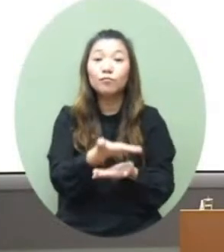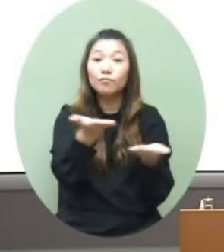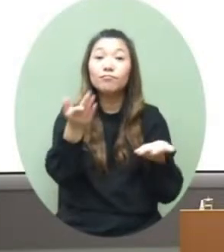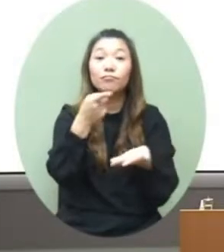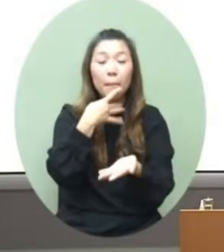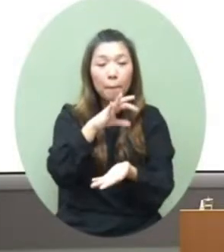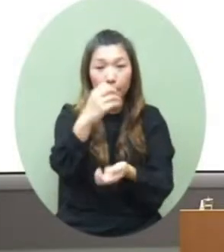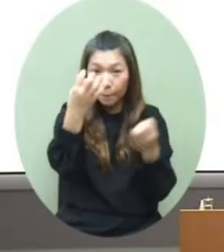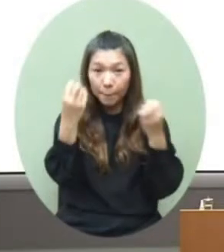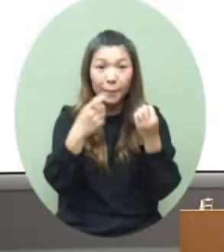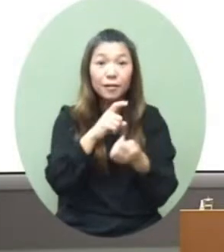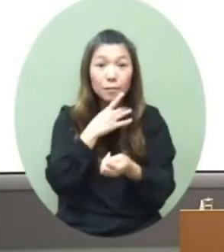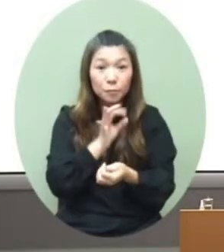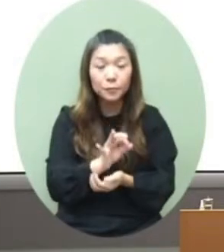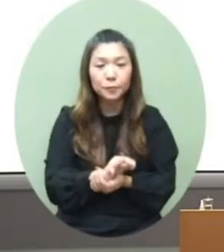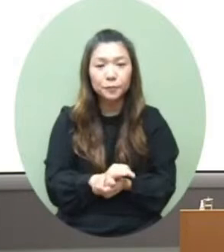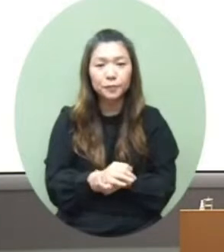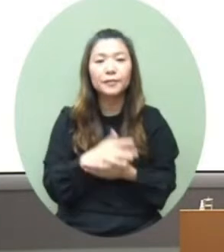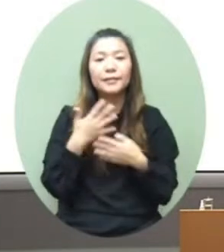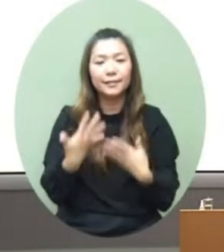you, Dame.